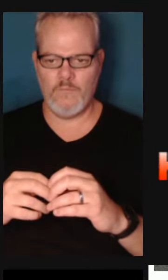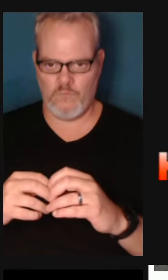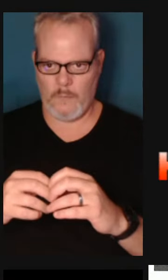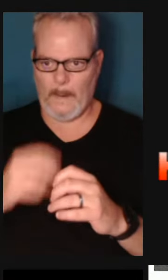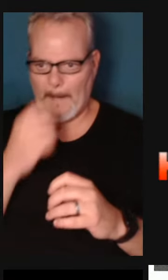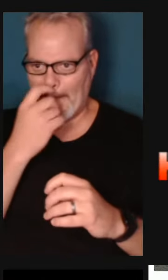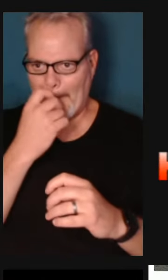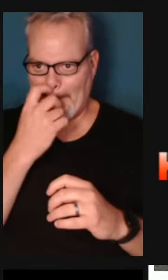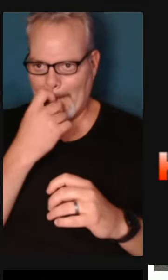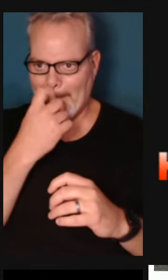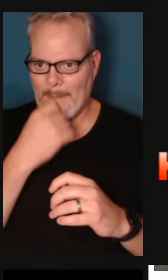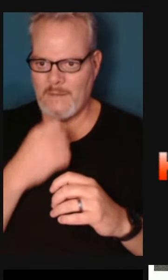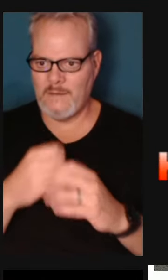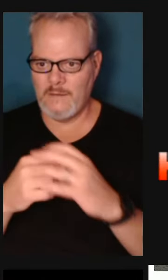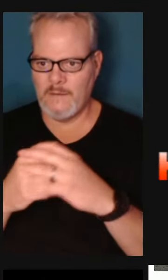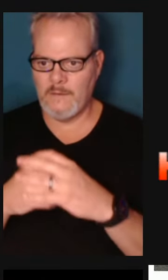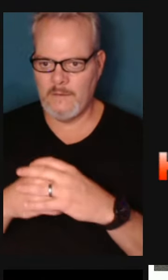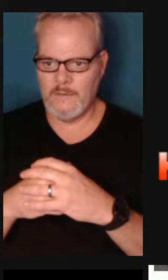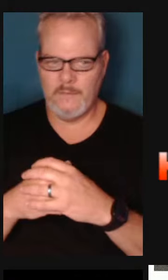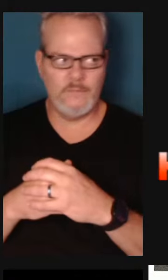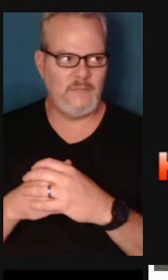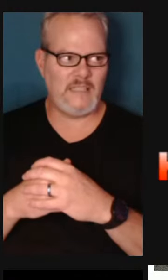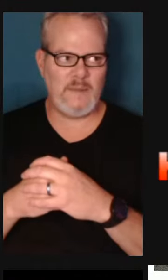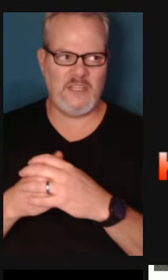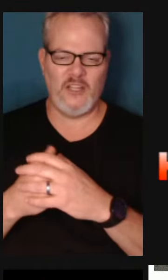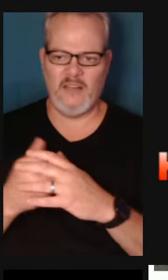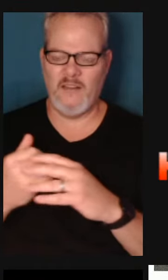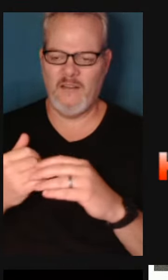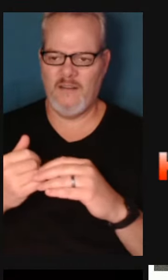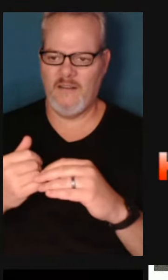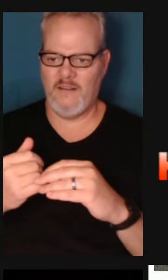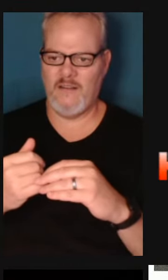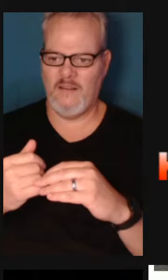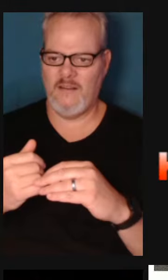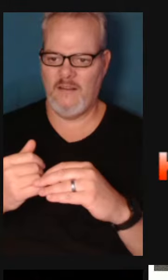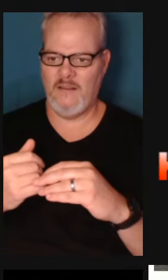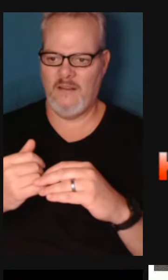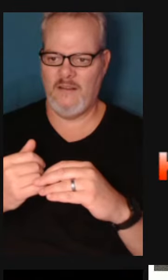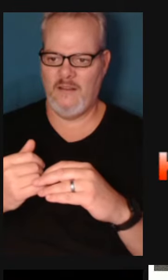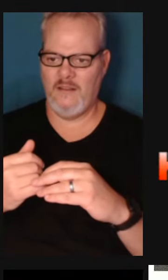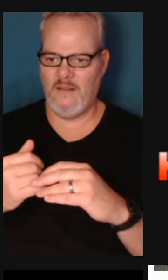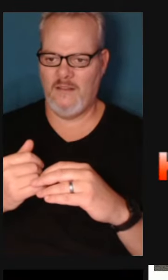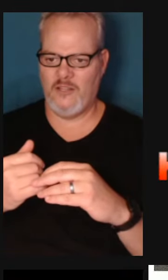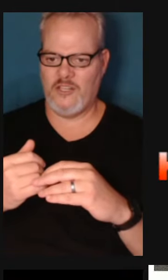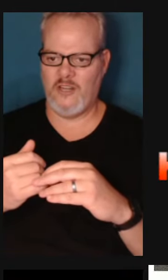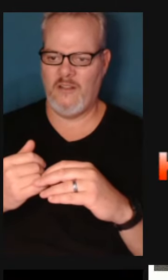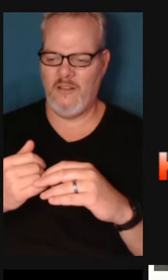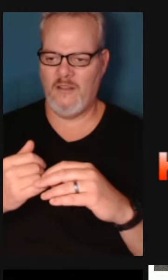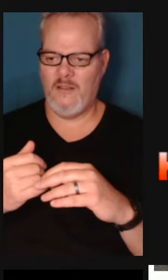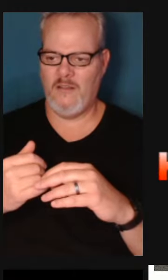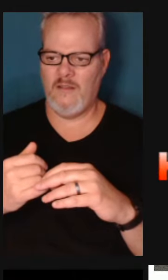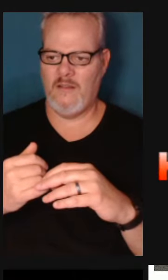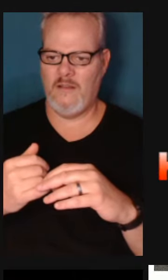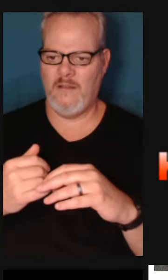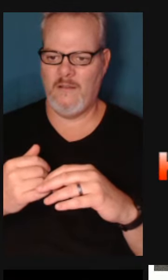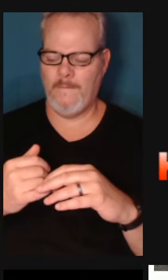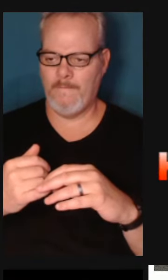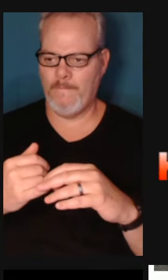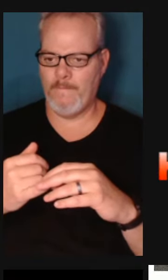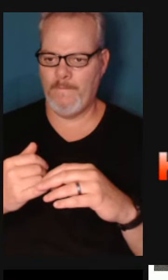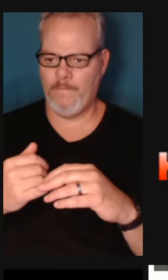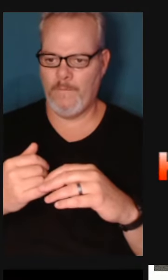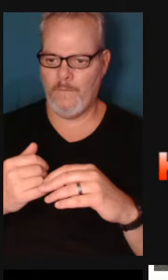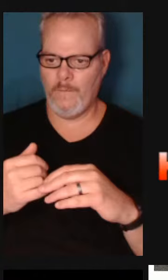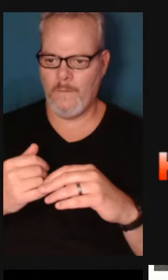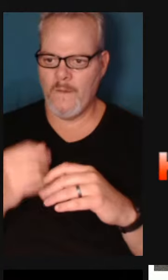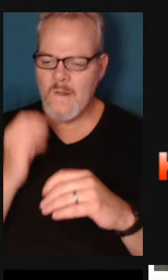left. So you're looking at here in the center. Well, it's hard to see exactly where the dashed line would be there, but